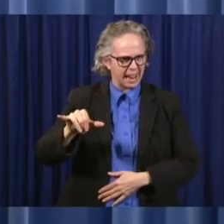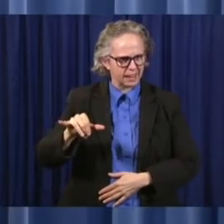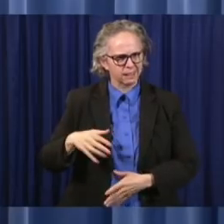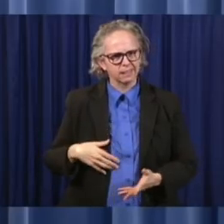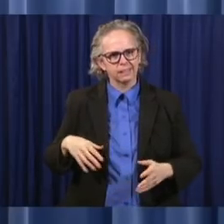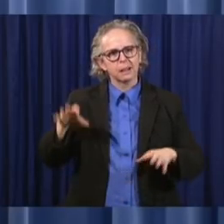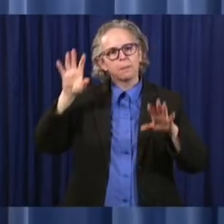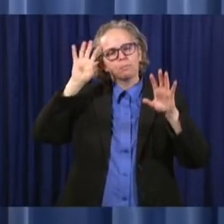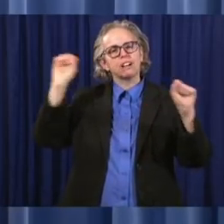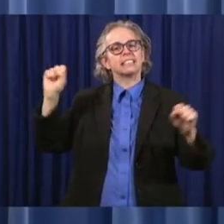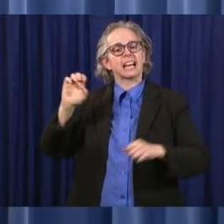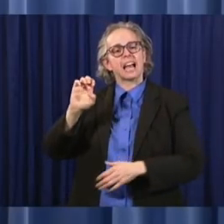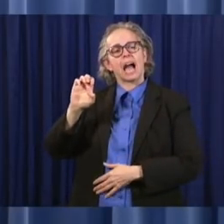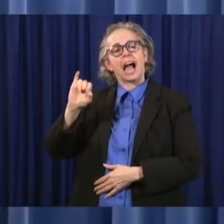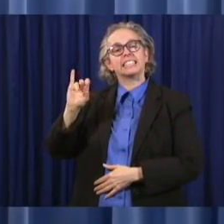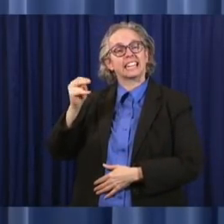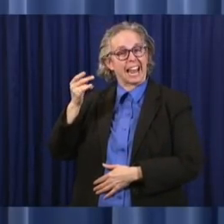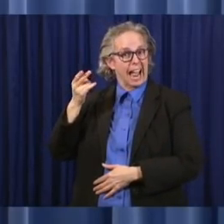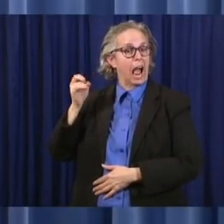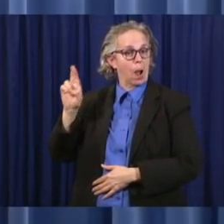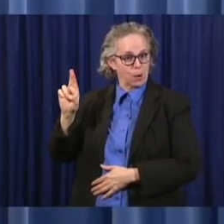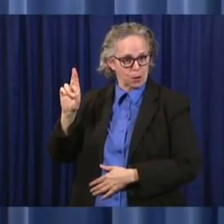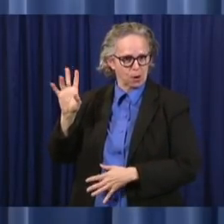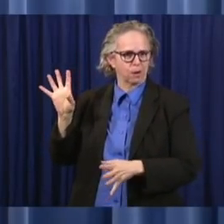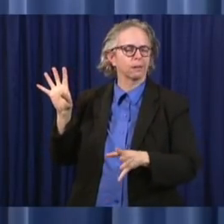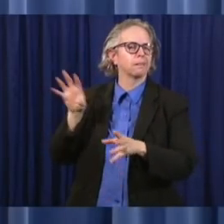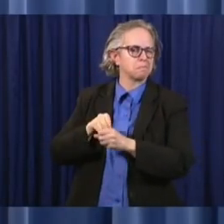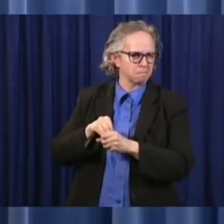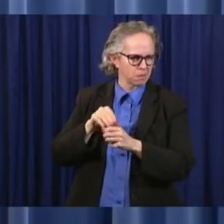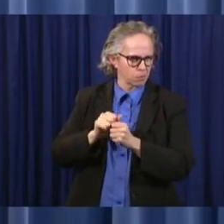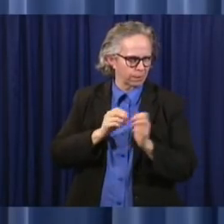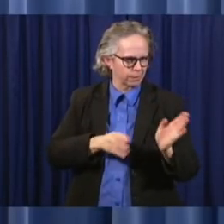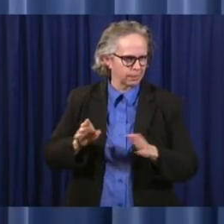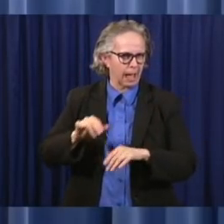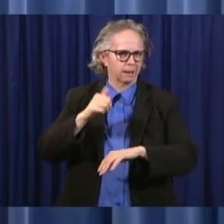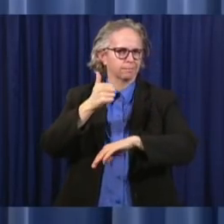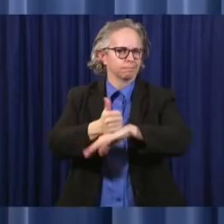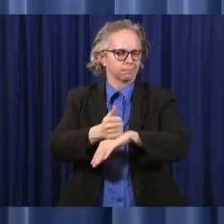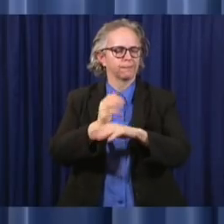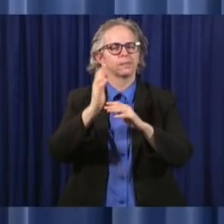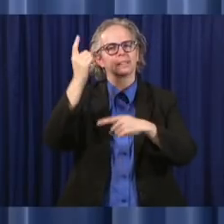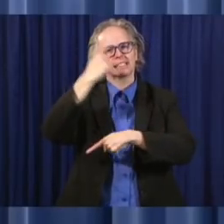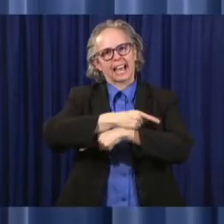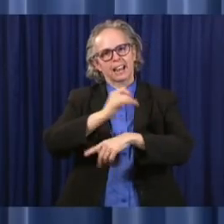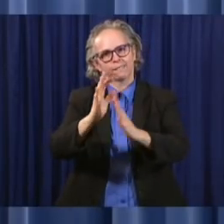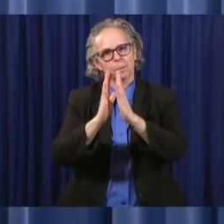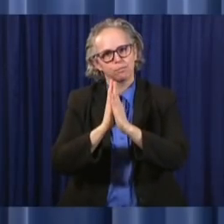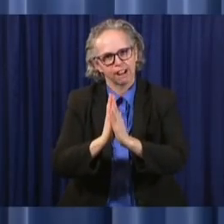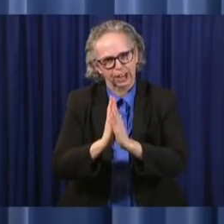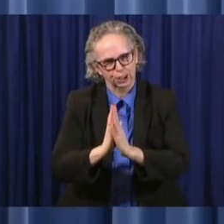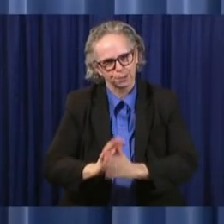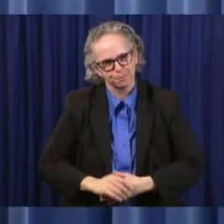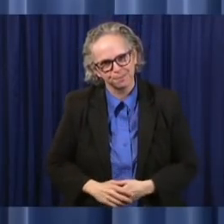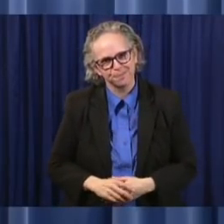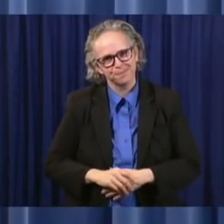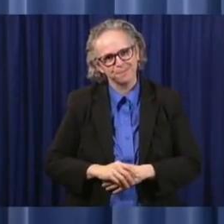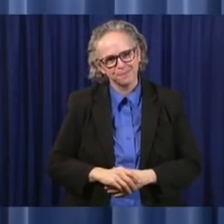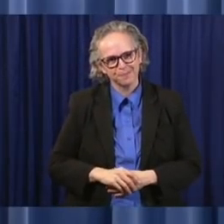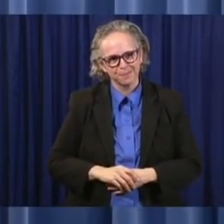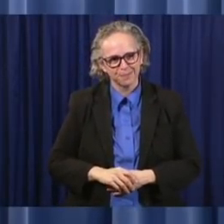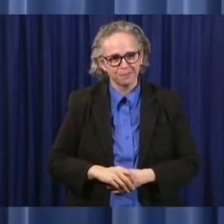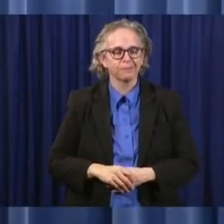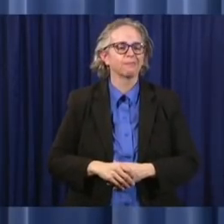Prayer. As we navigate our way through the coronavirus pandemic, we remember in